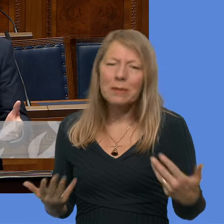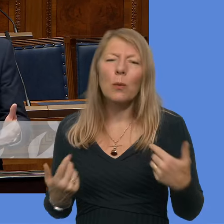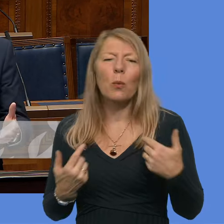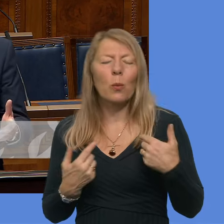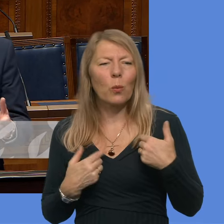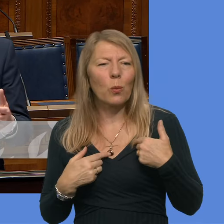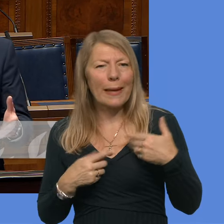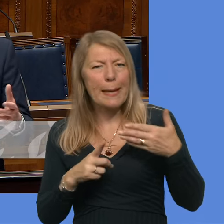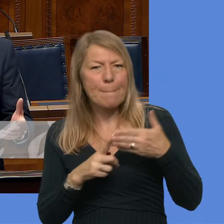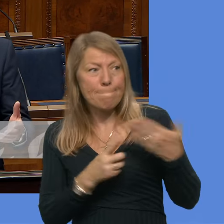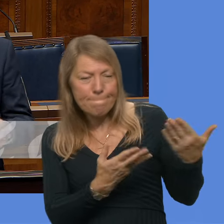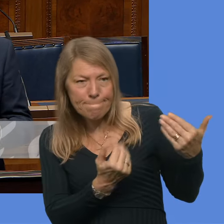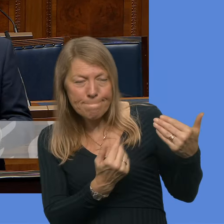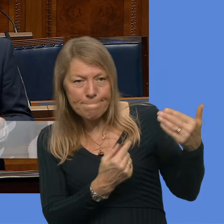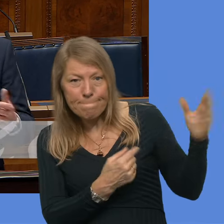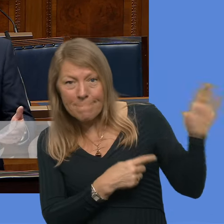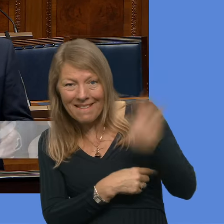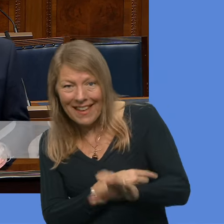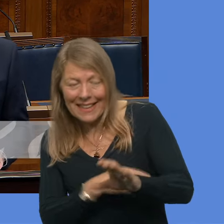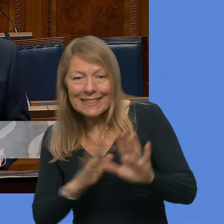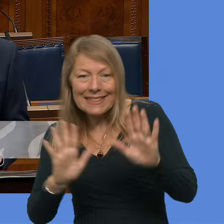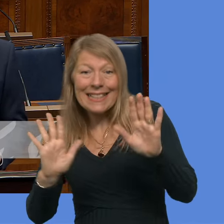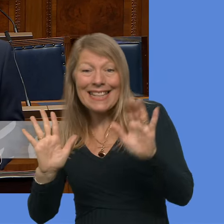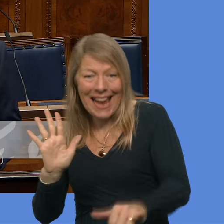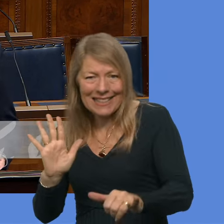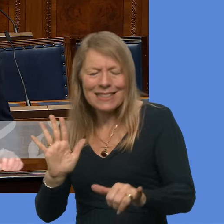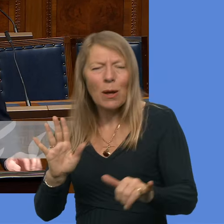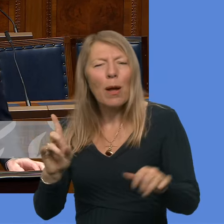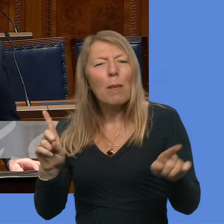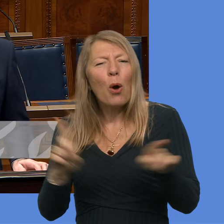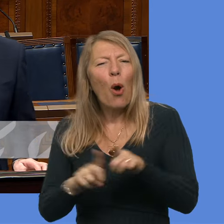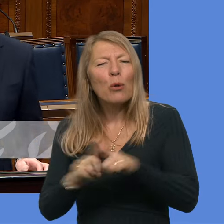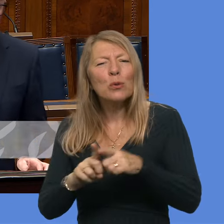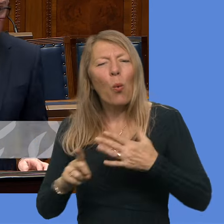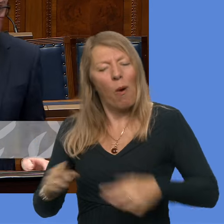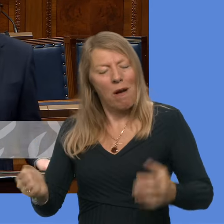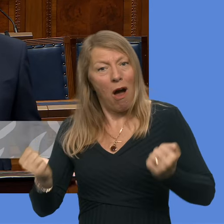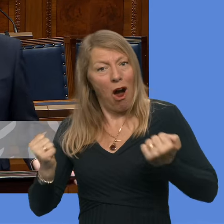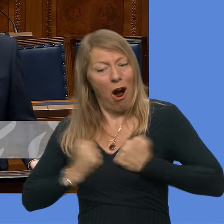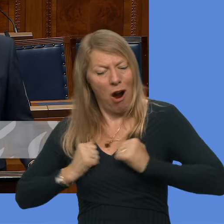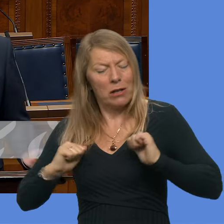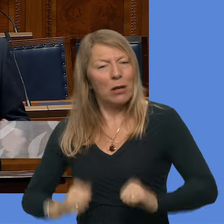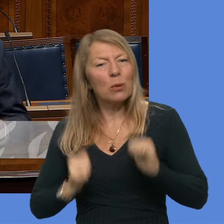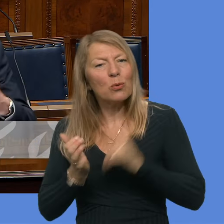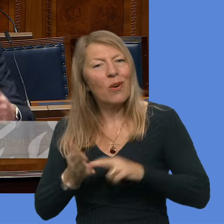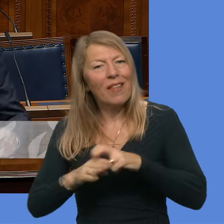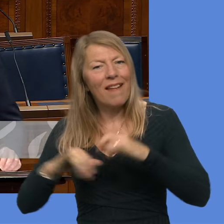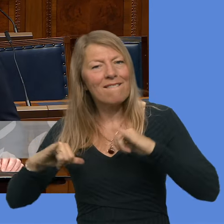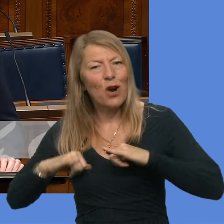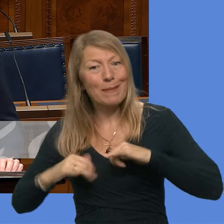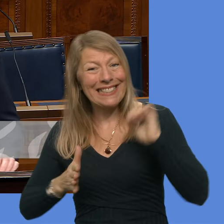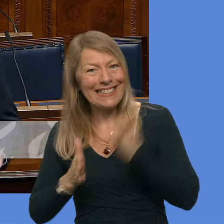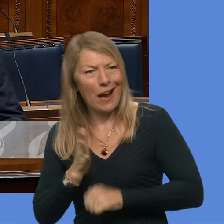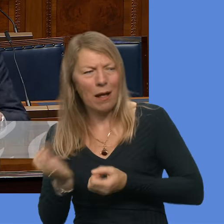also an element that we're involved in out there of allowing our own firms to be involved in exports in the States, and quite a lot of them are doing that now, a growing